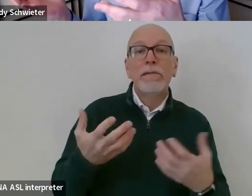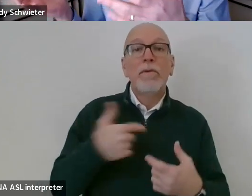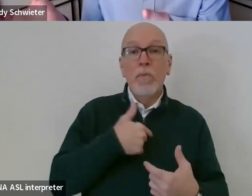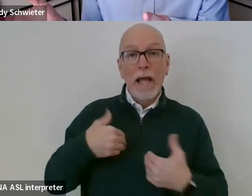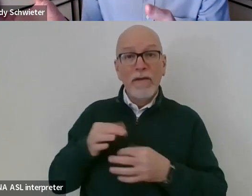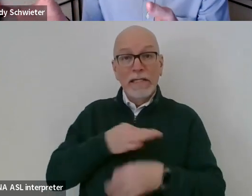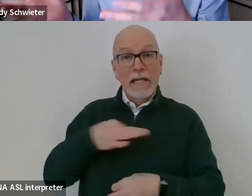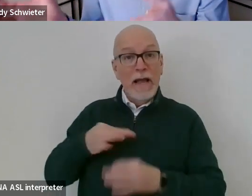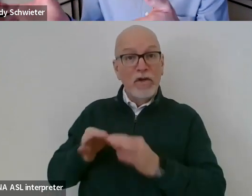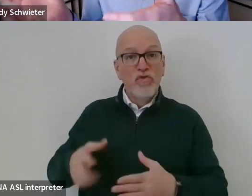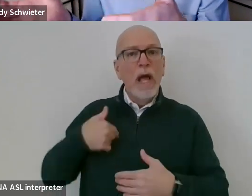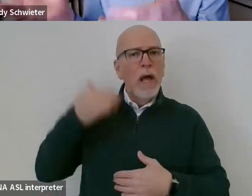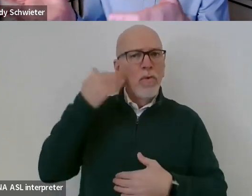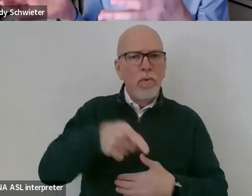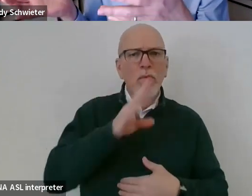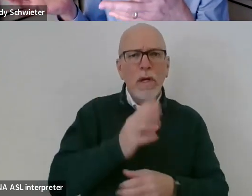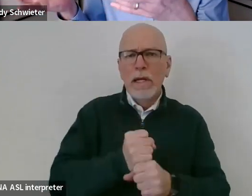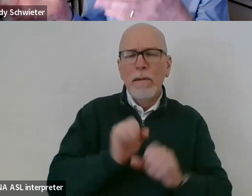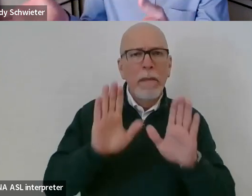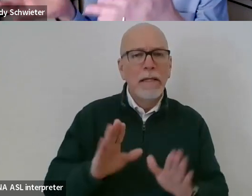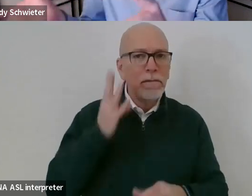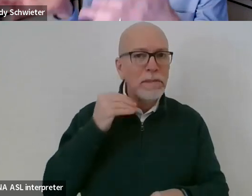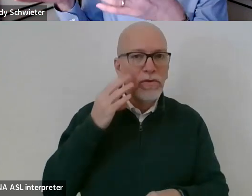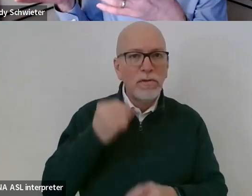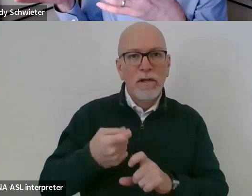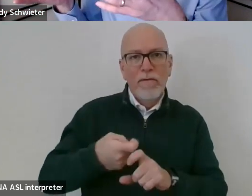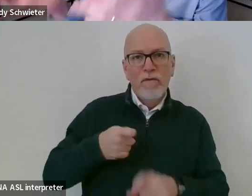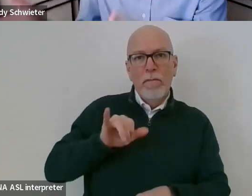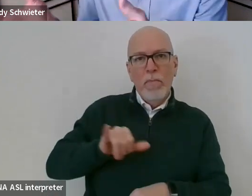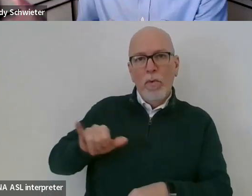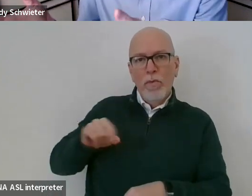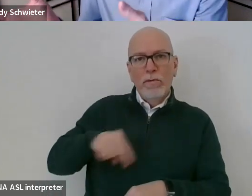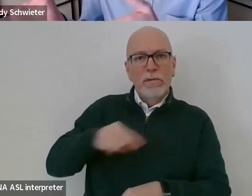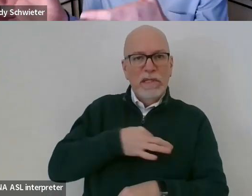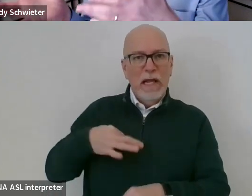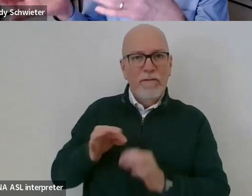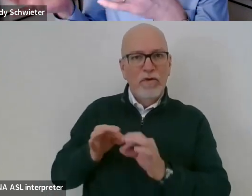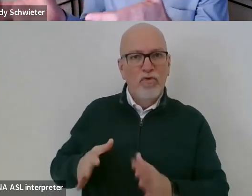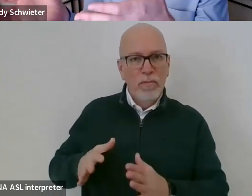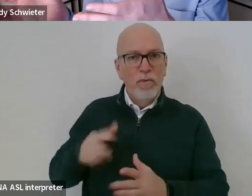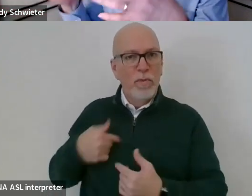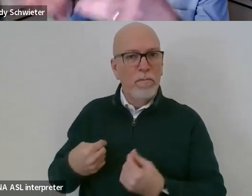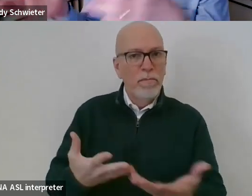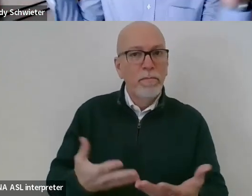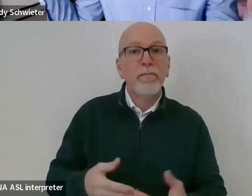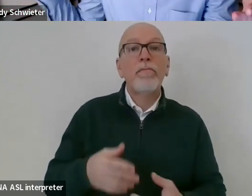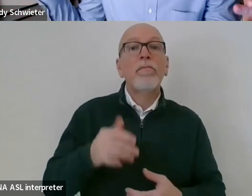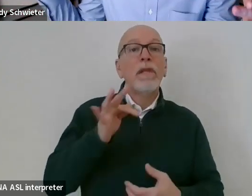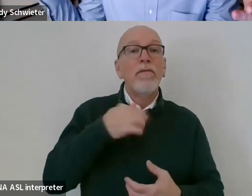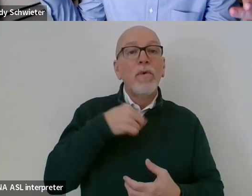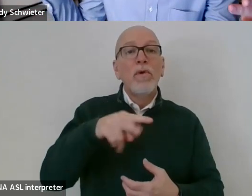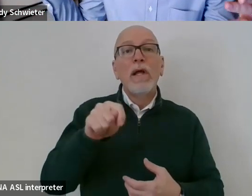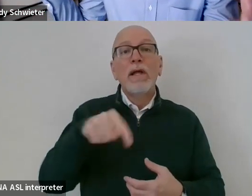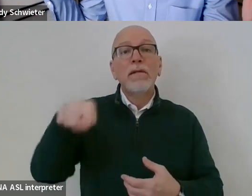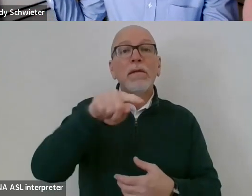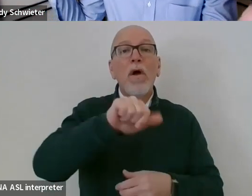interpreters, I know they're getting an amazing experience from those staff interpreters. And when we start looking at the vendors